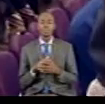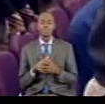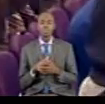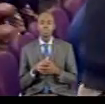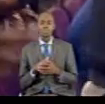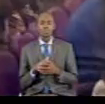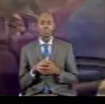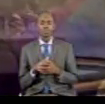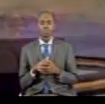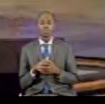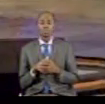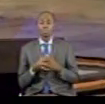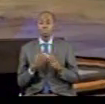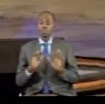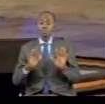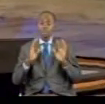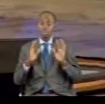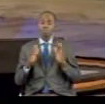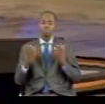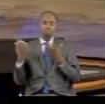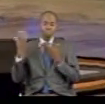Fear causes confusion.